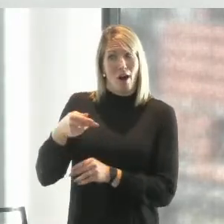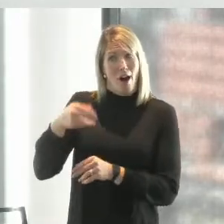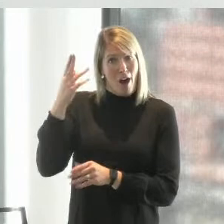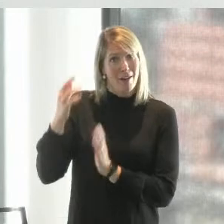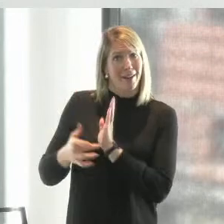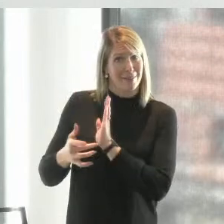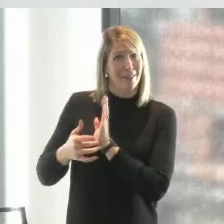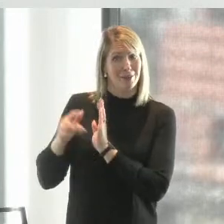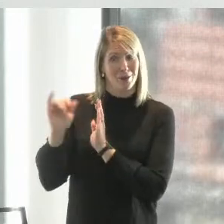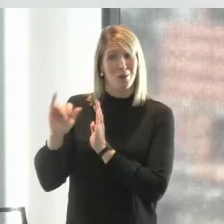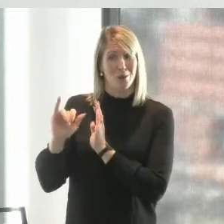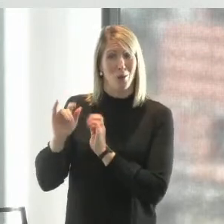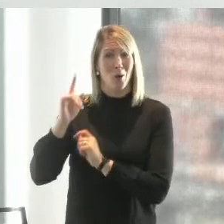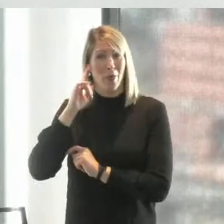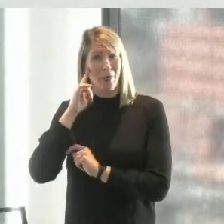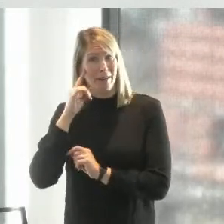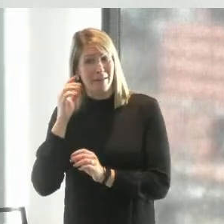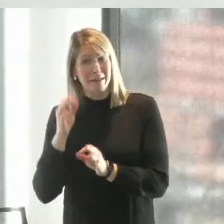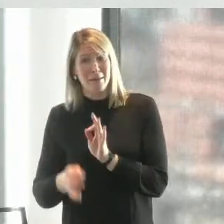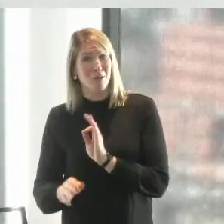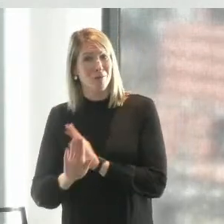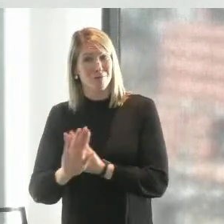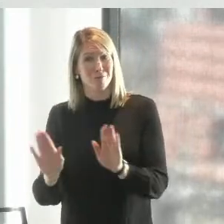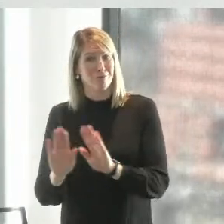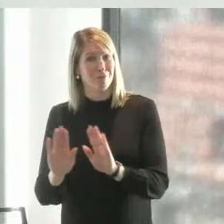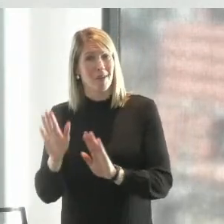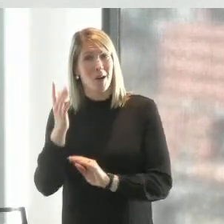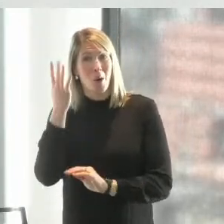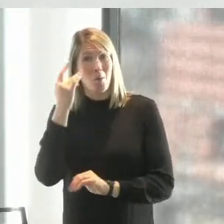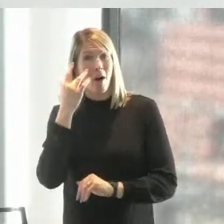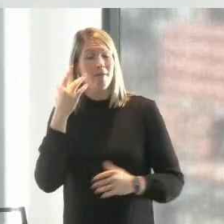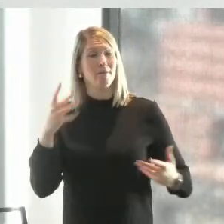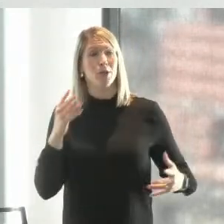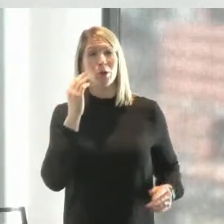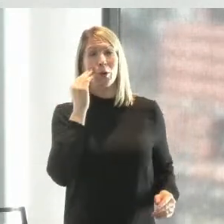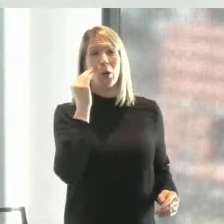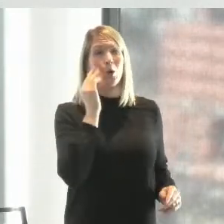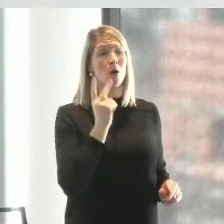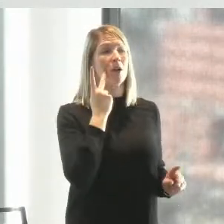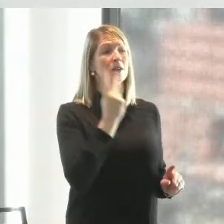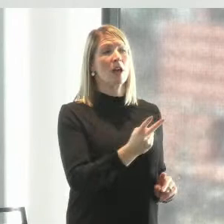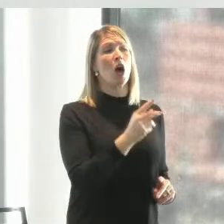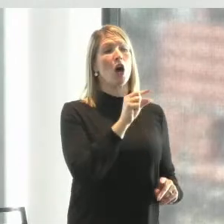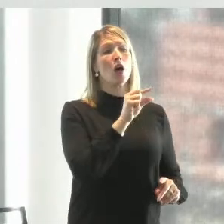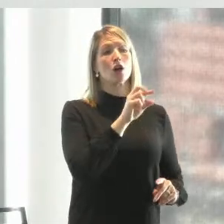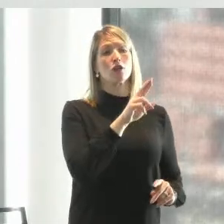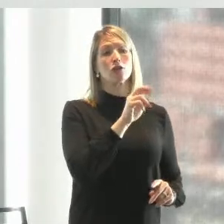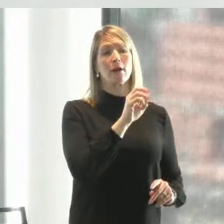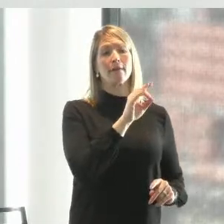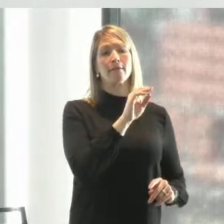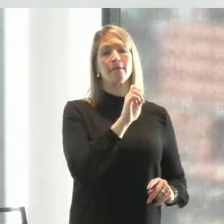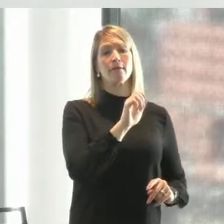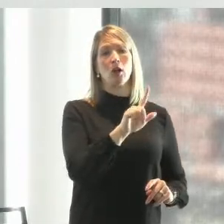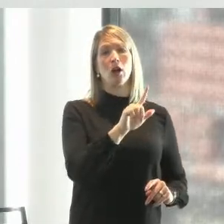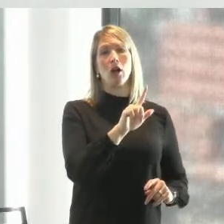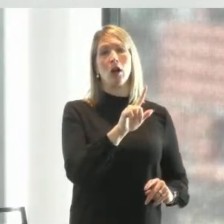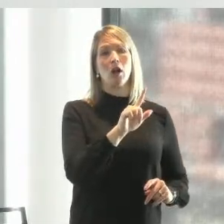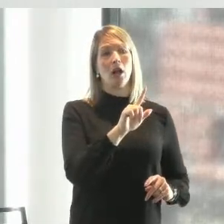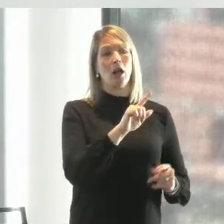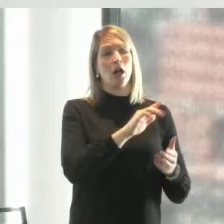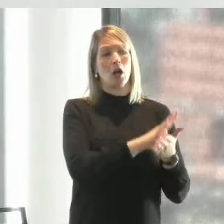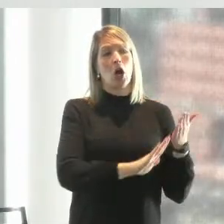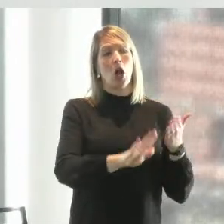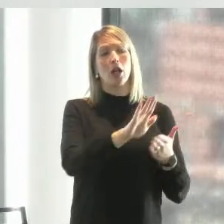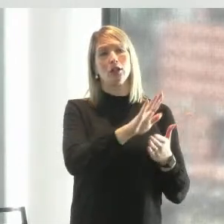Newfoundland's Corner Brook Grenfell campus, we are now in the process of generating